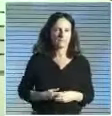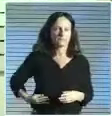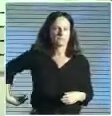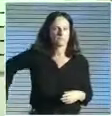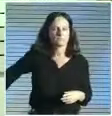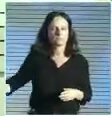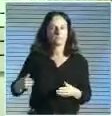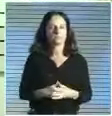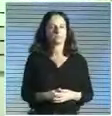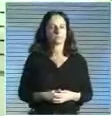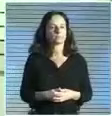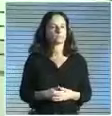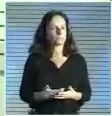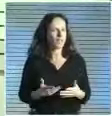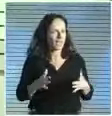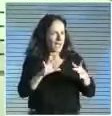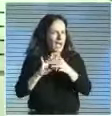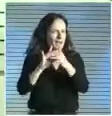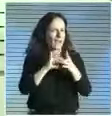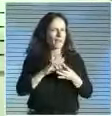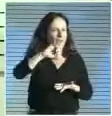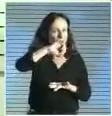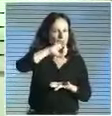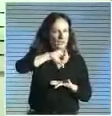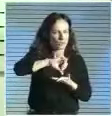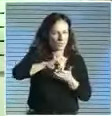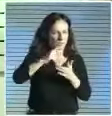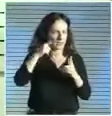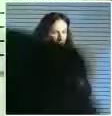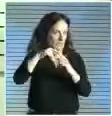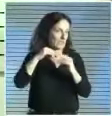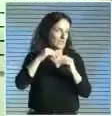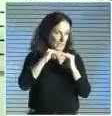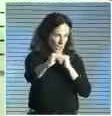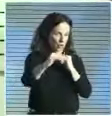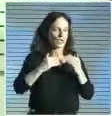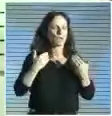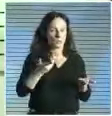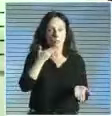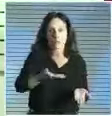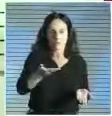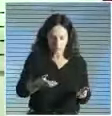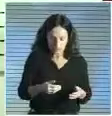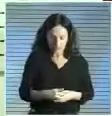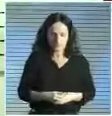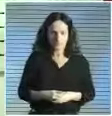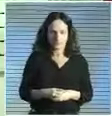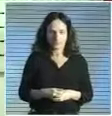critical in helping align what it is that all of these folks need to be following to